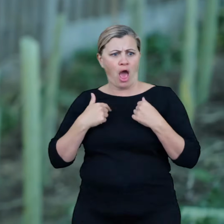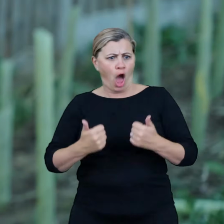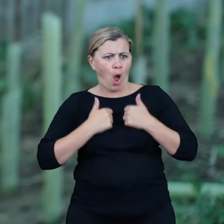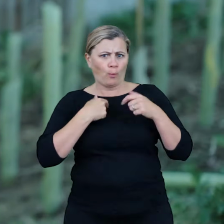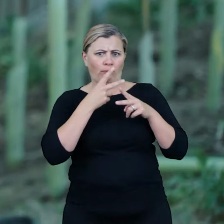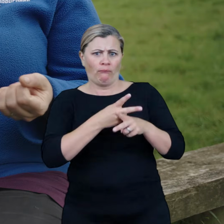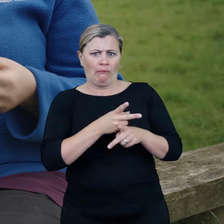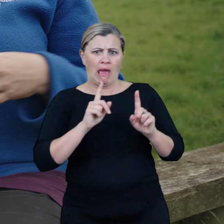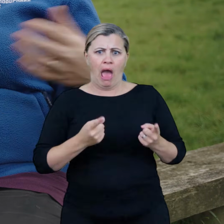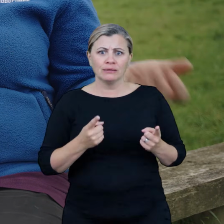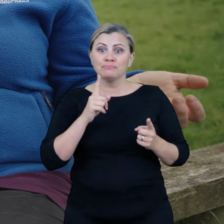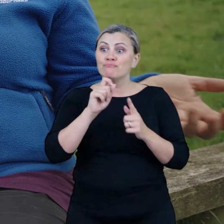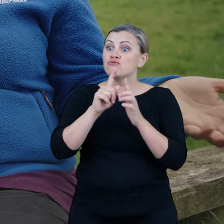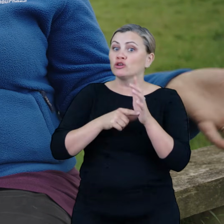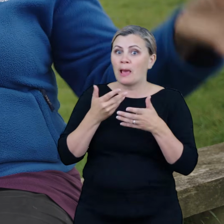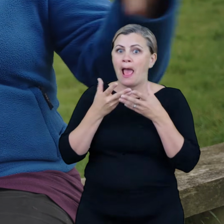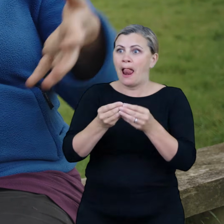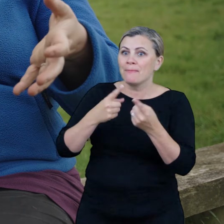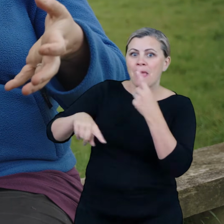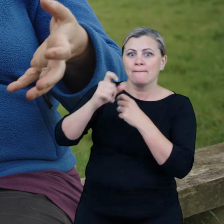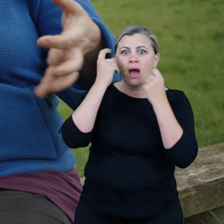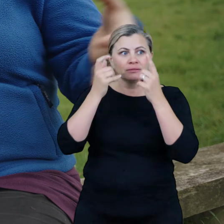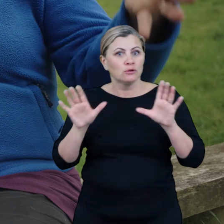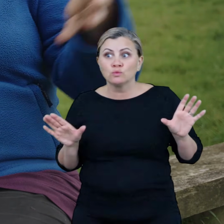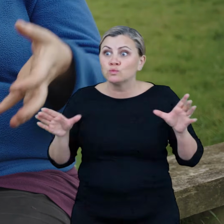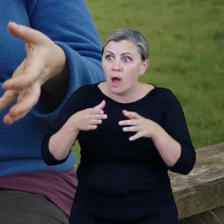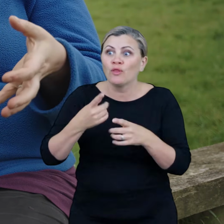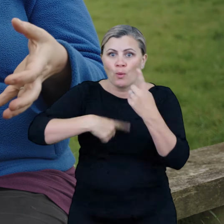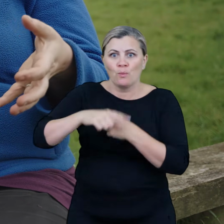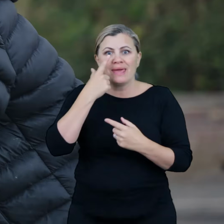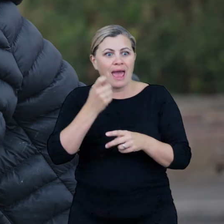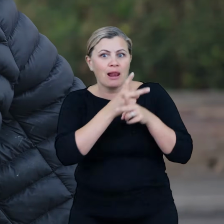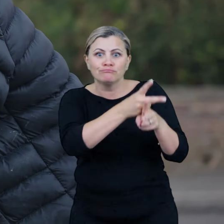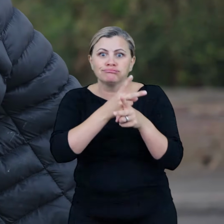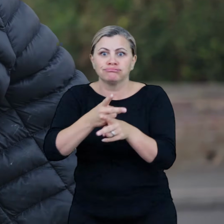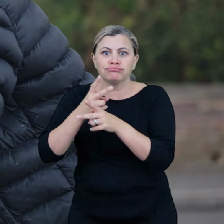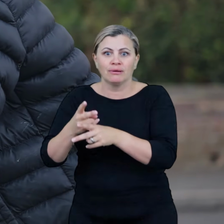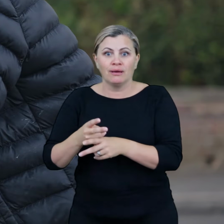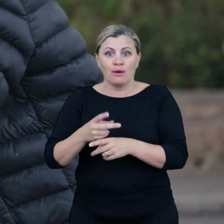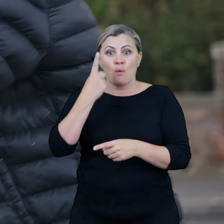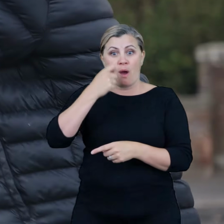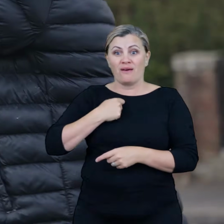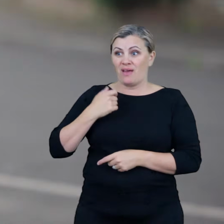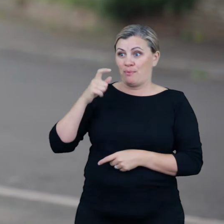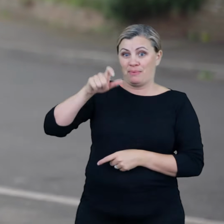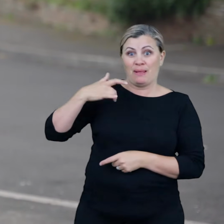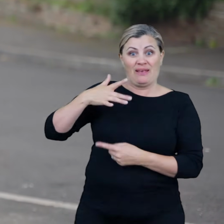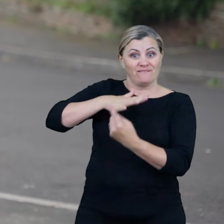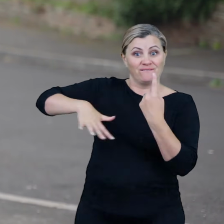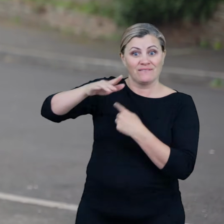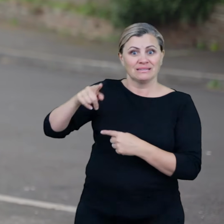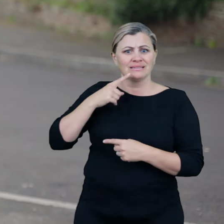ownership over it. Whereas our project has been kind of getting people out there, working on it together, and one of our residents called it